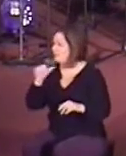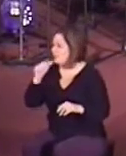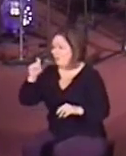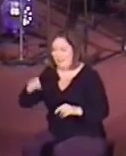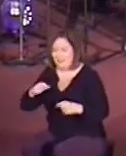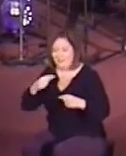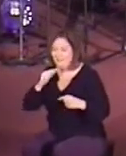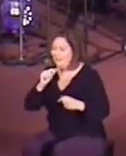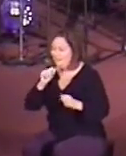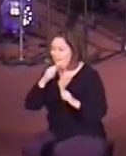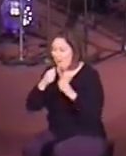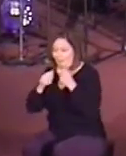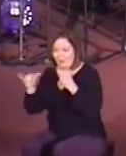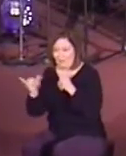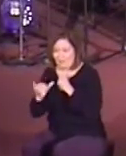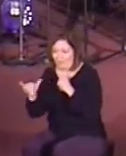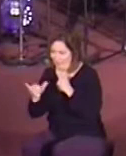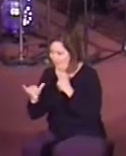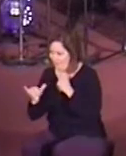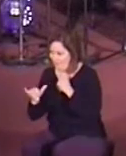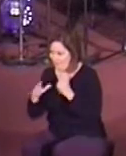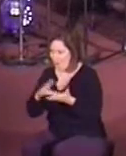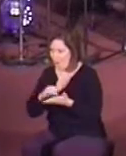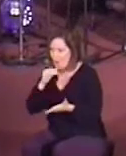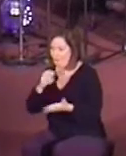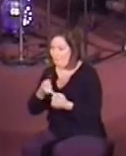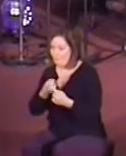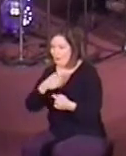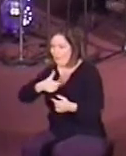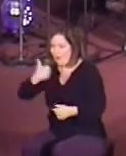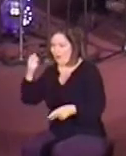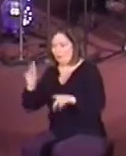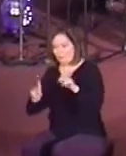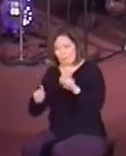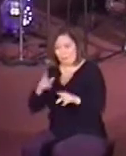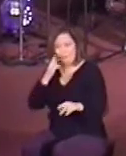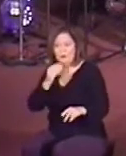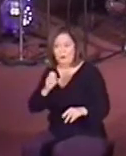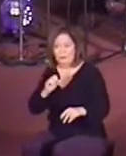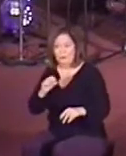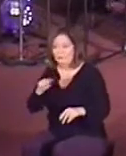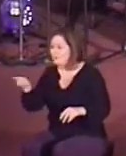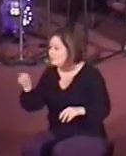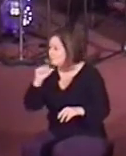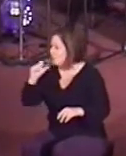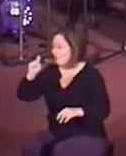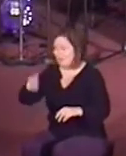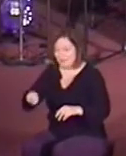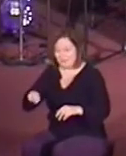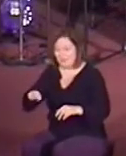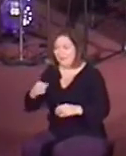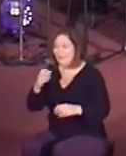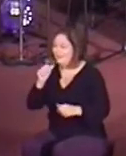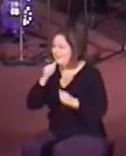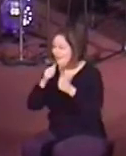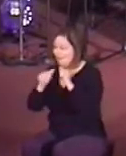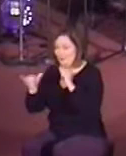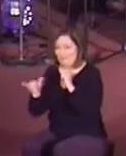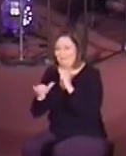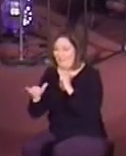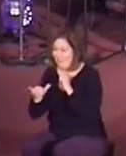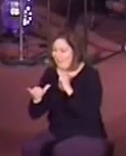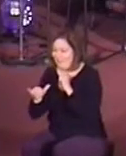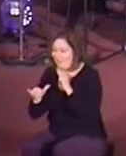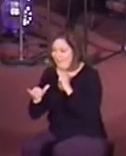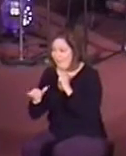suffer likewise. Learn from the experience of other people so you don't have to suffer likewise.